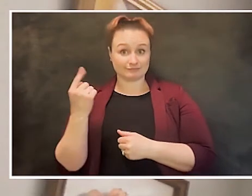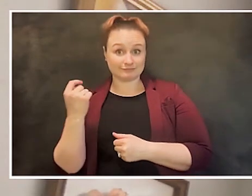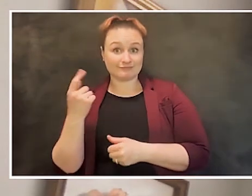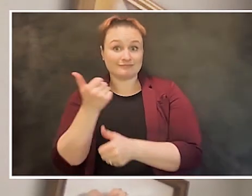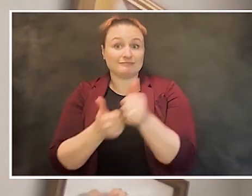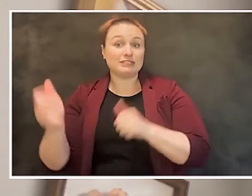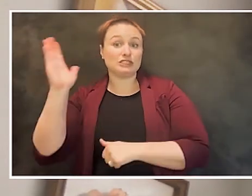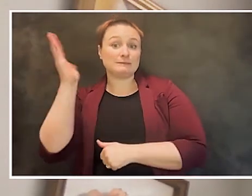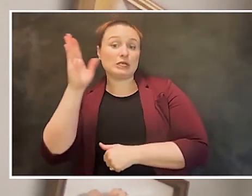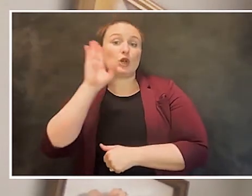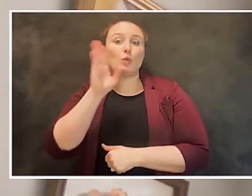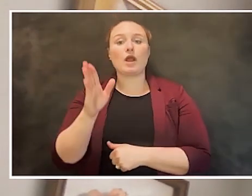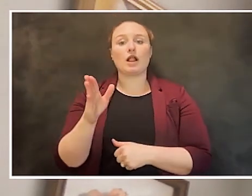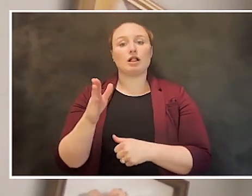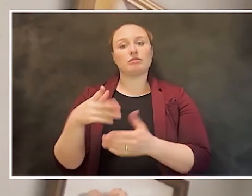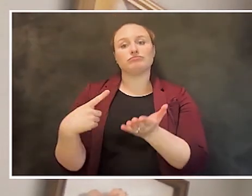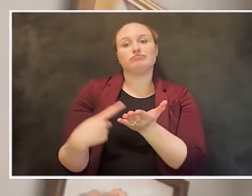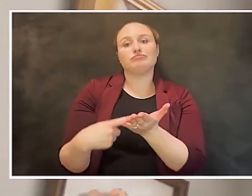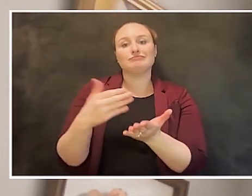their overview.